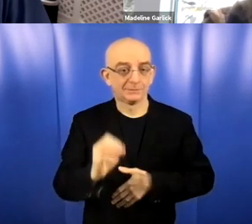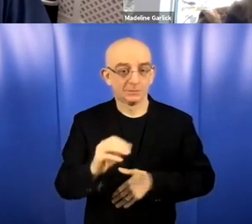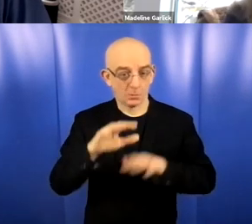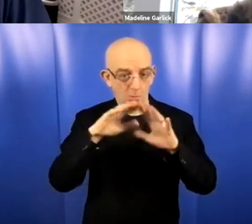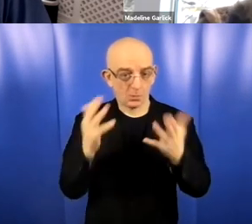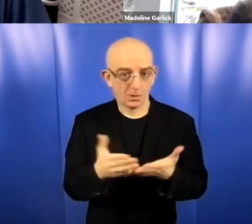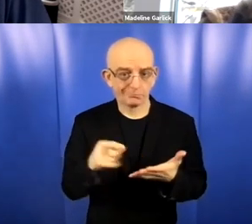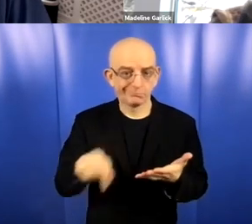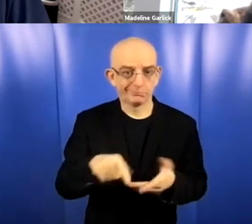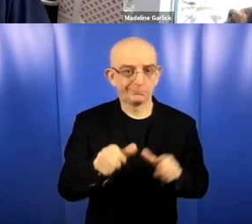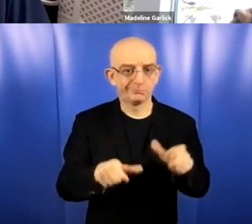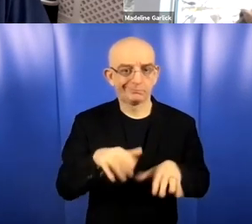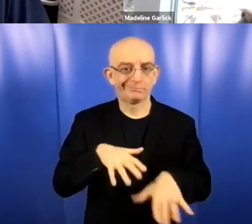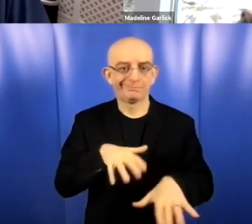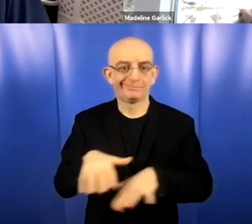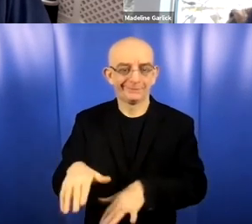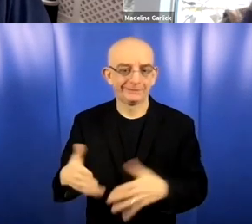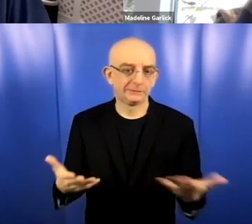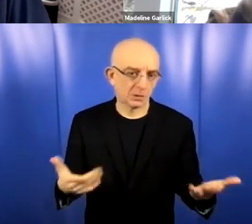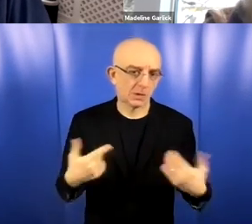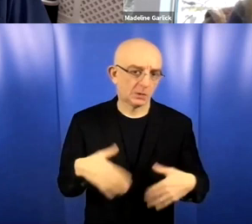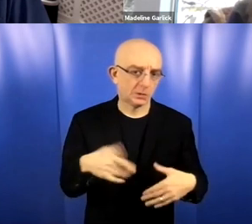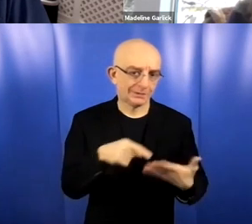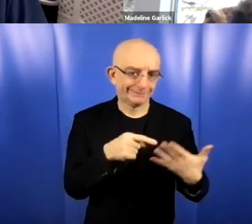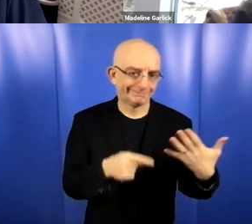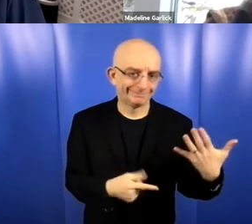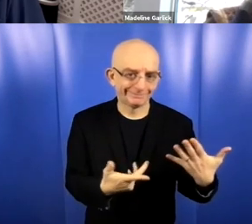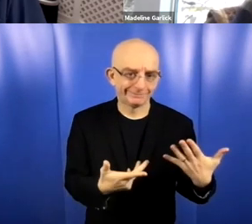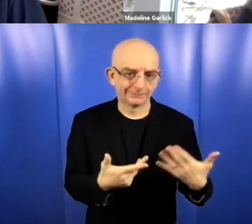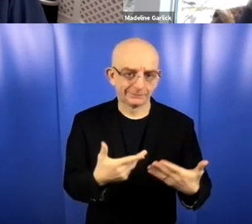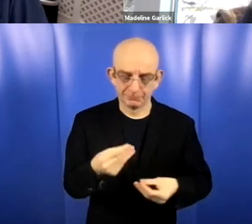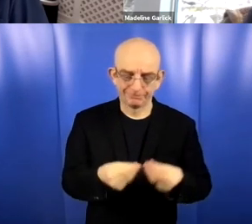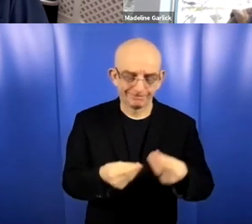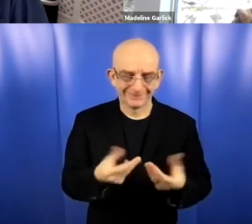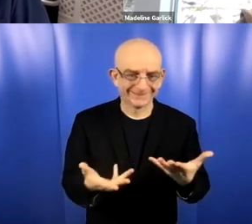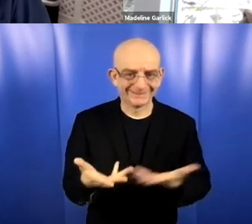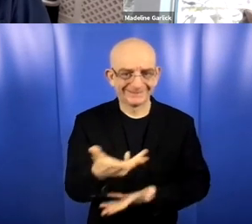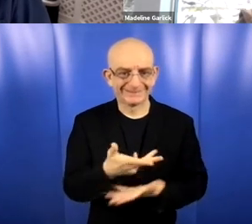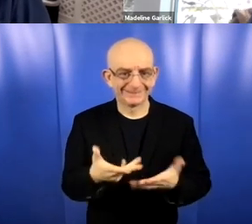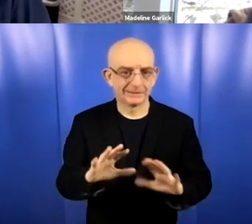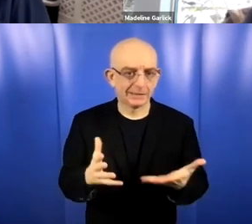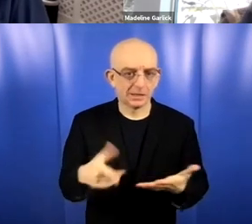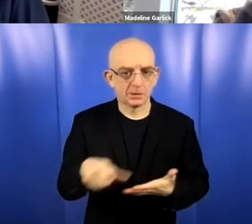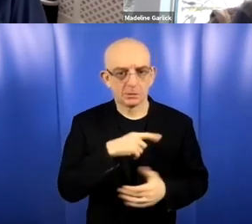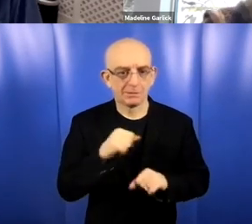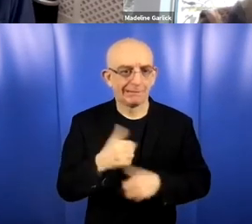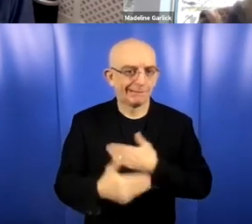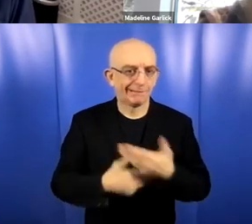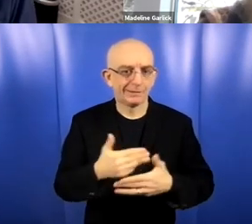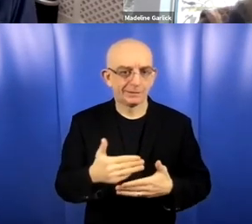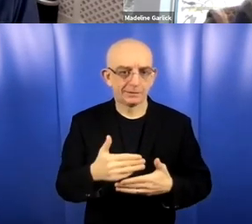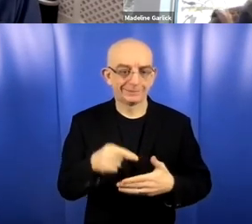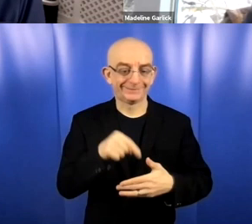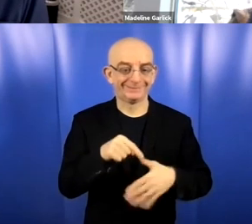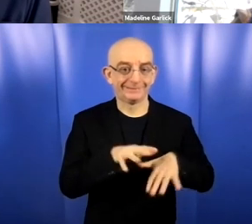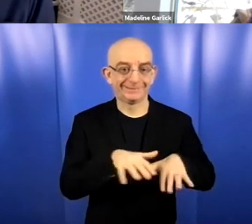can we do better in order to enable as many refugees as possible to fulfill their ambition to return home in safety